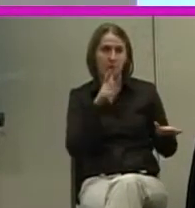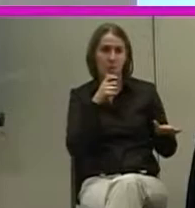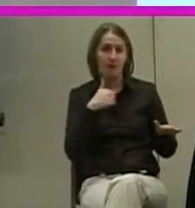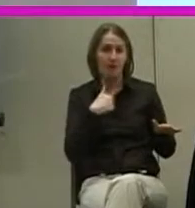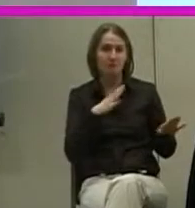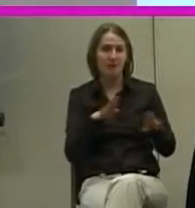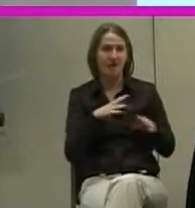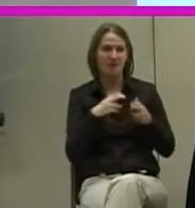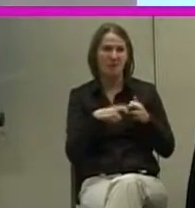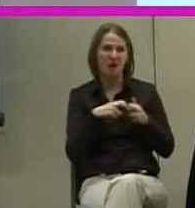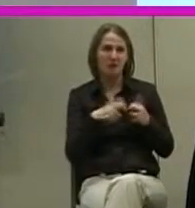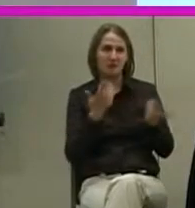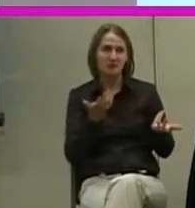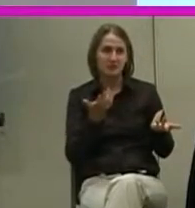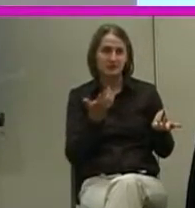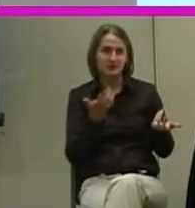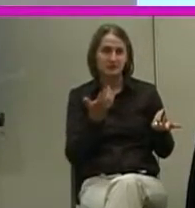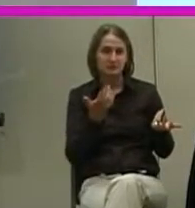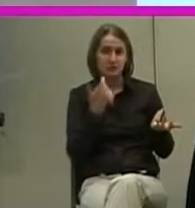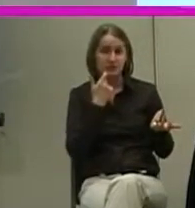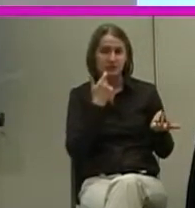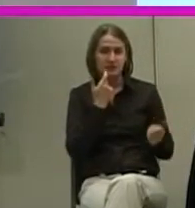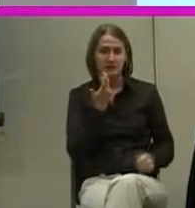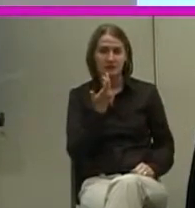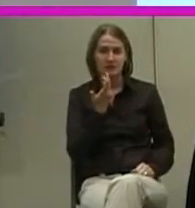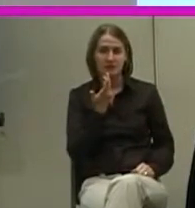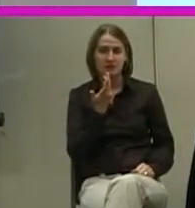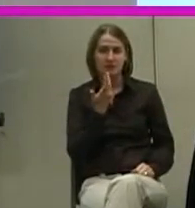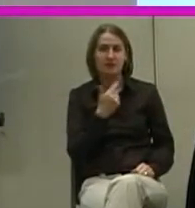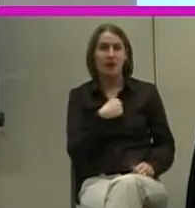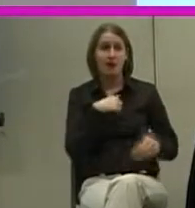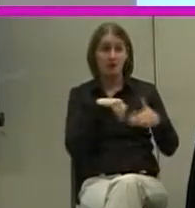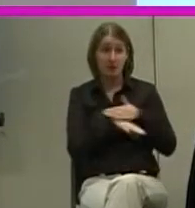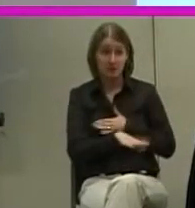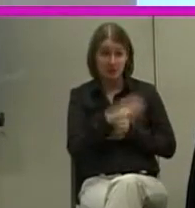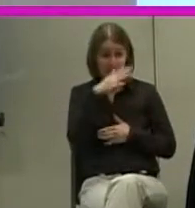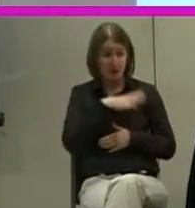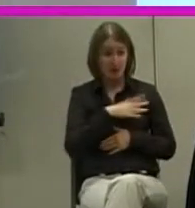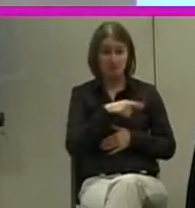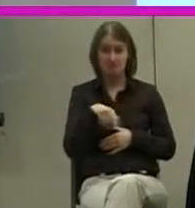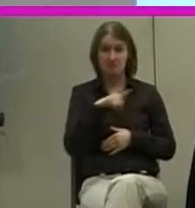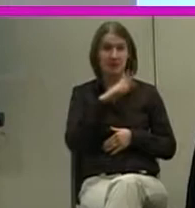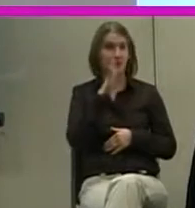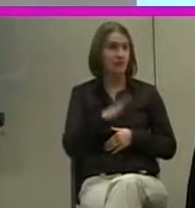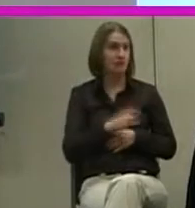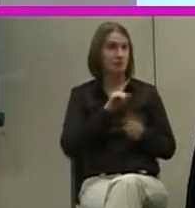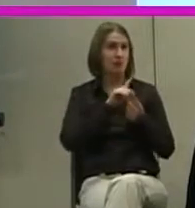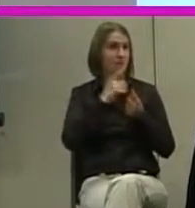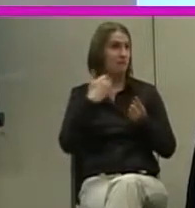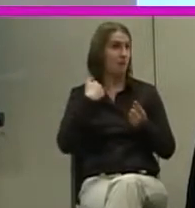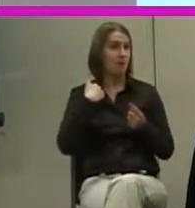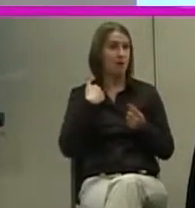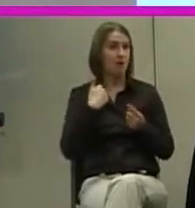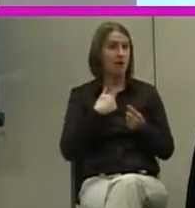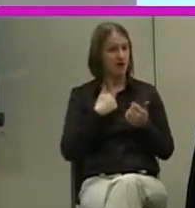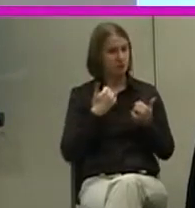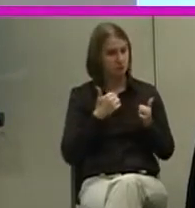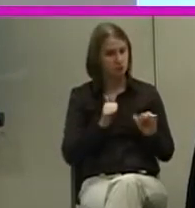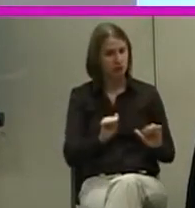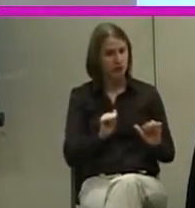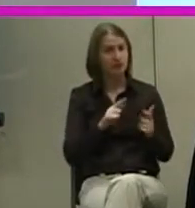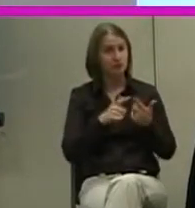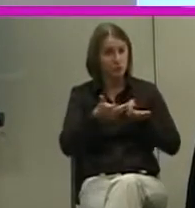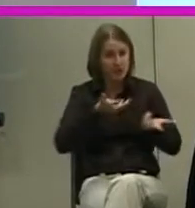some behavior problems or have had very recently. I'm coming in as a guy they've never seen before. And I'm trying really hard